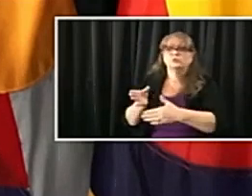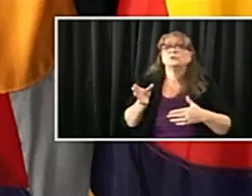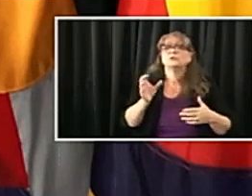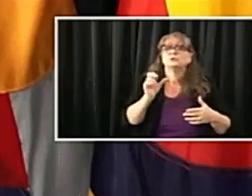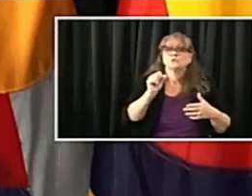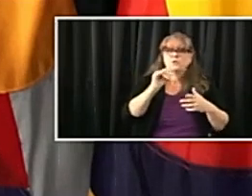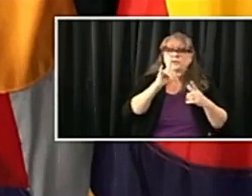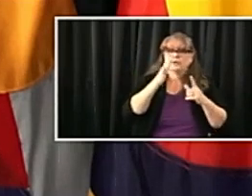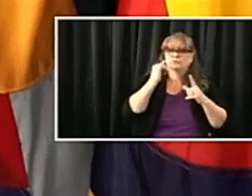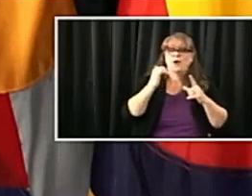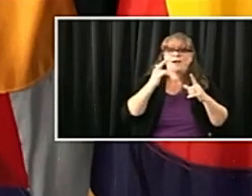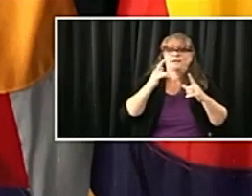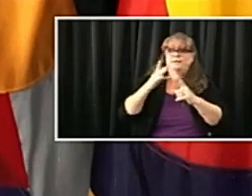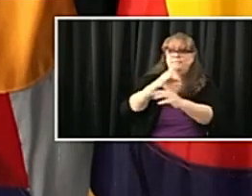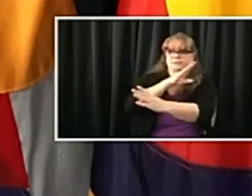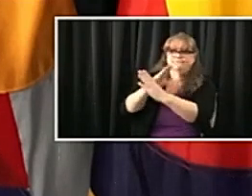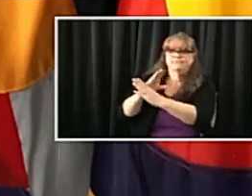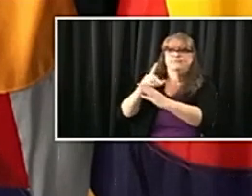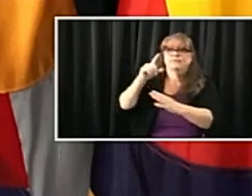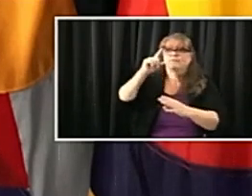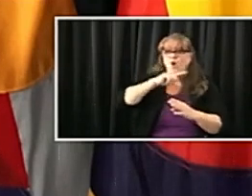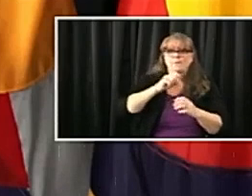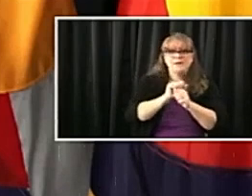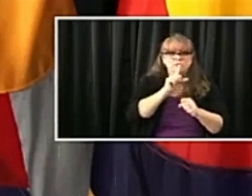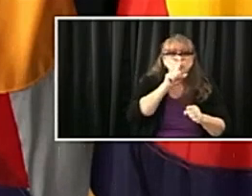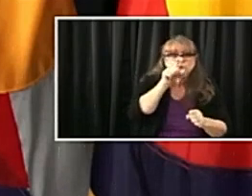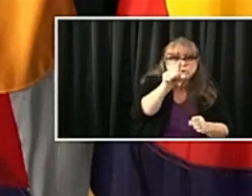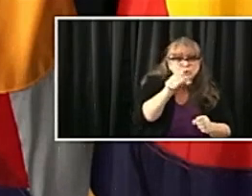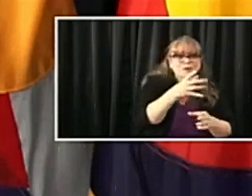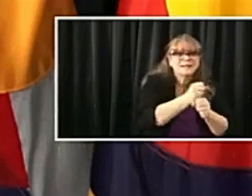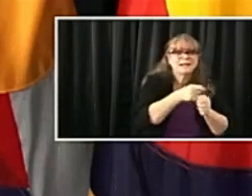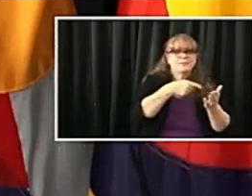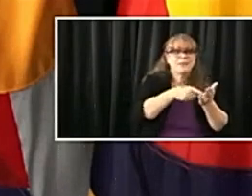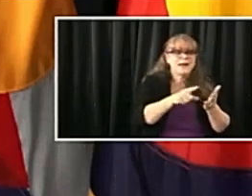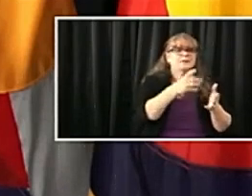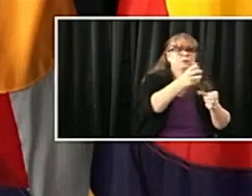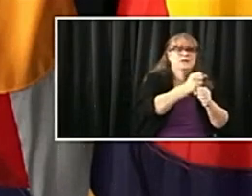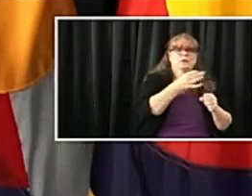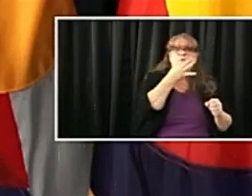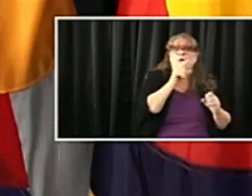and get you your benefits as quickly as possible.